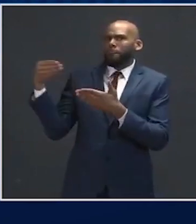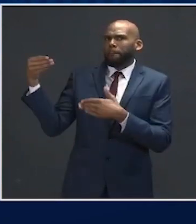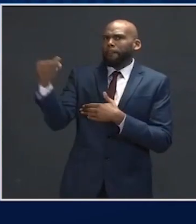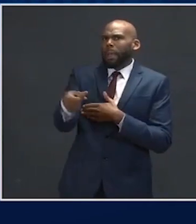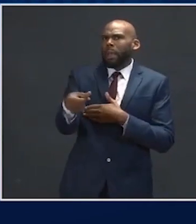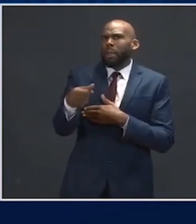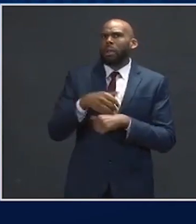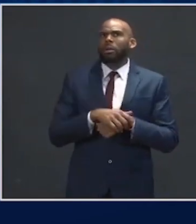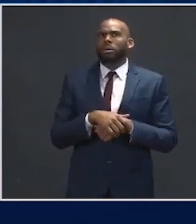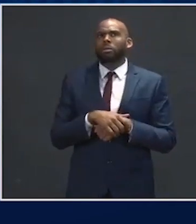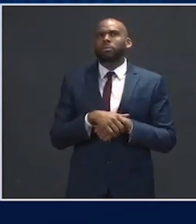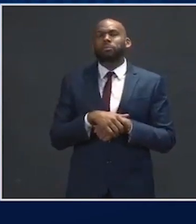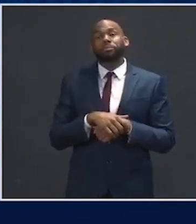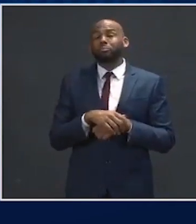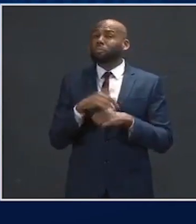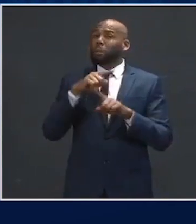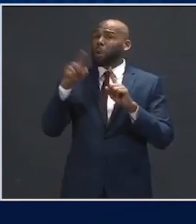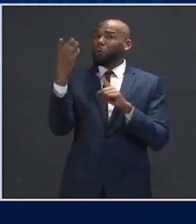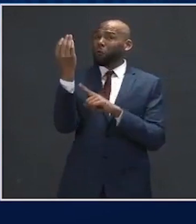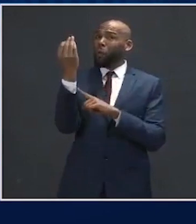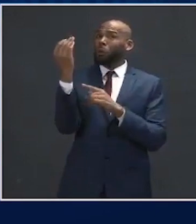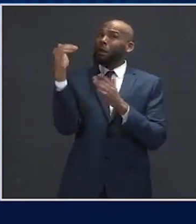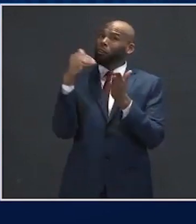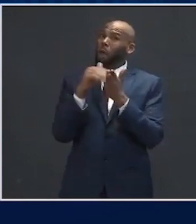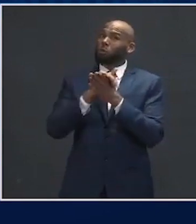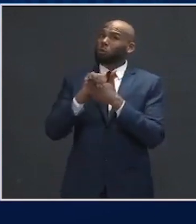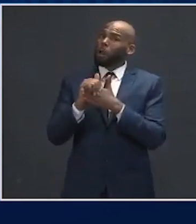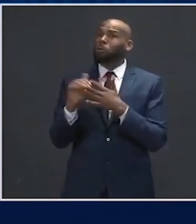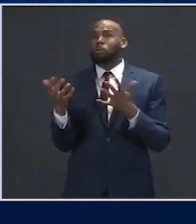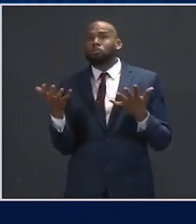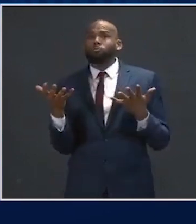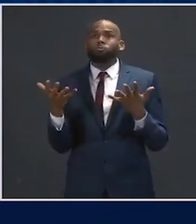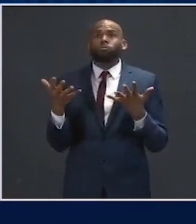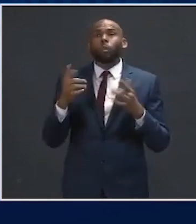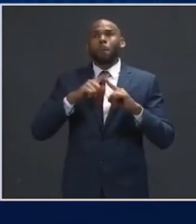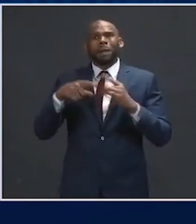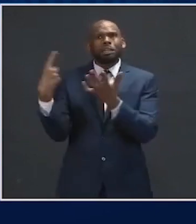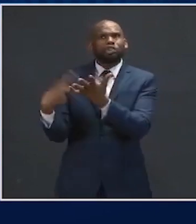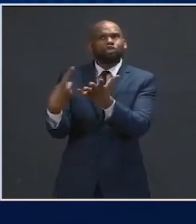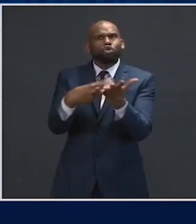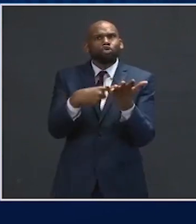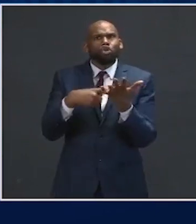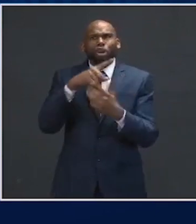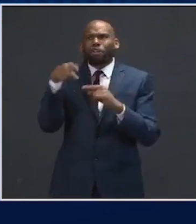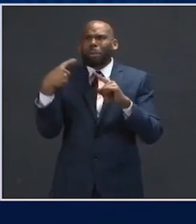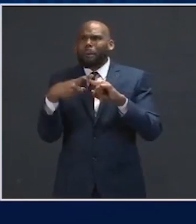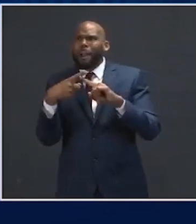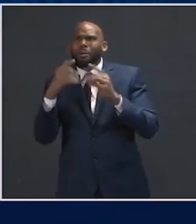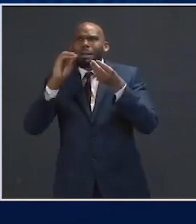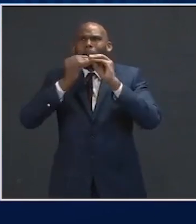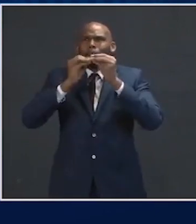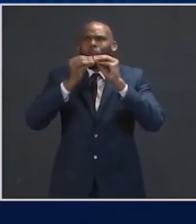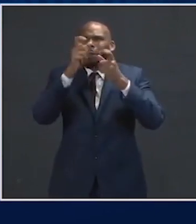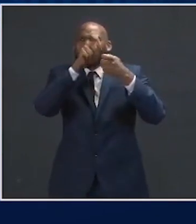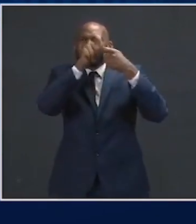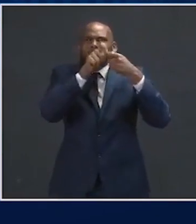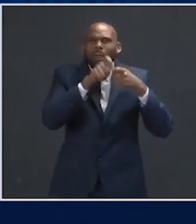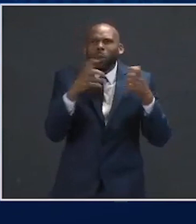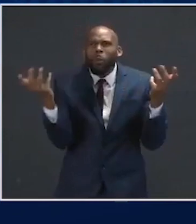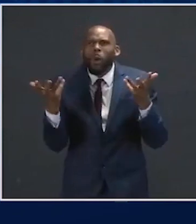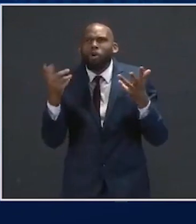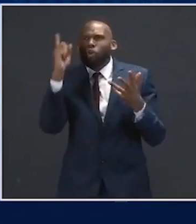maintaining his firmness on the $1,400 checks, right? But there's been a discussion about the thresholds and what those should look like. And he doesn't feel